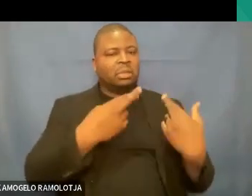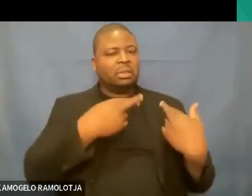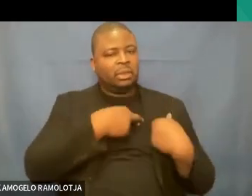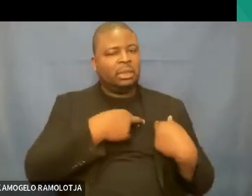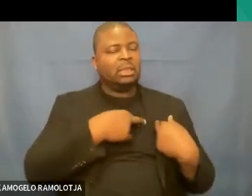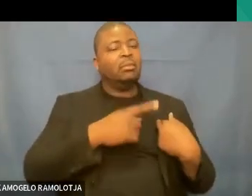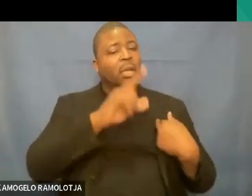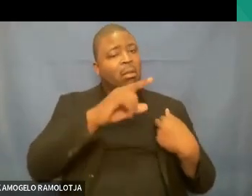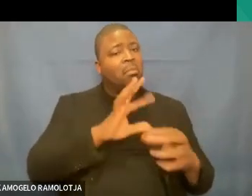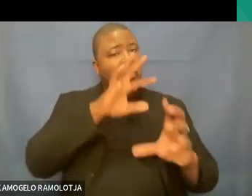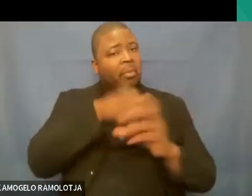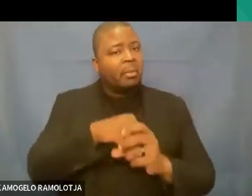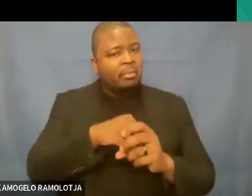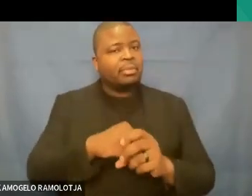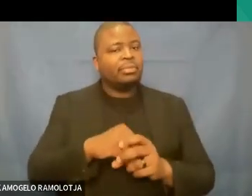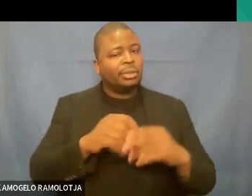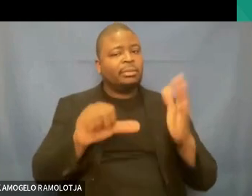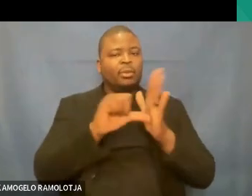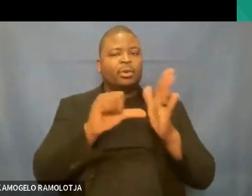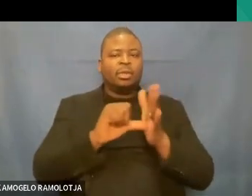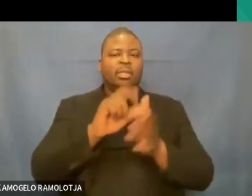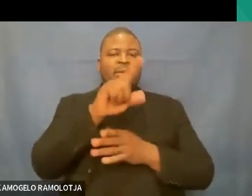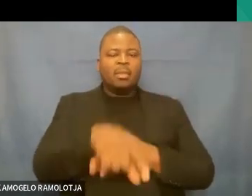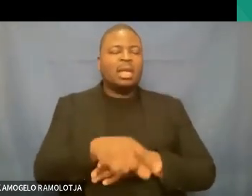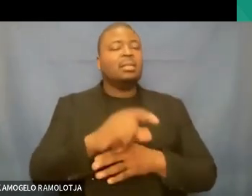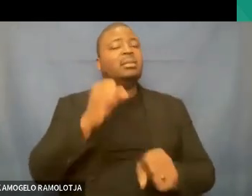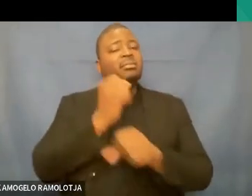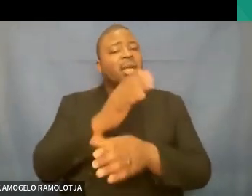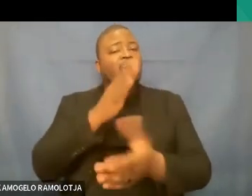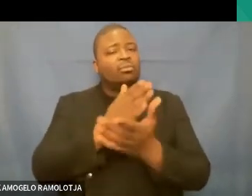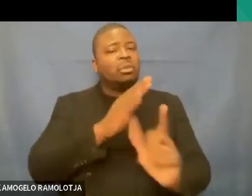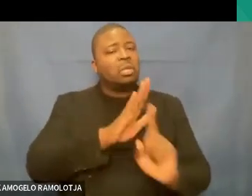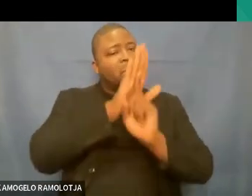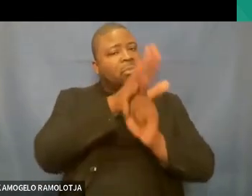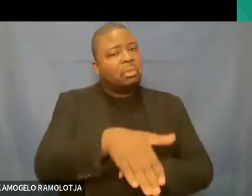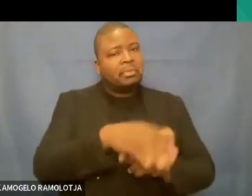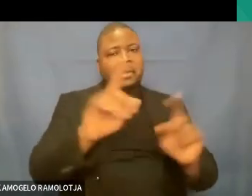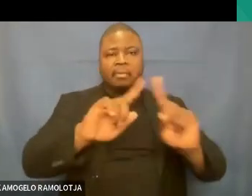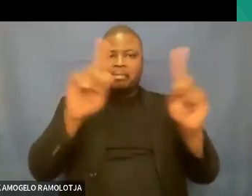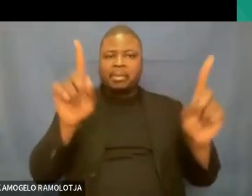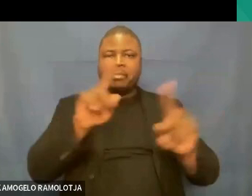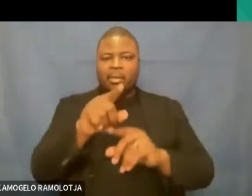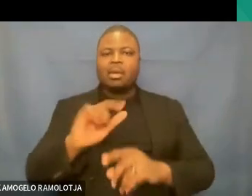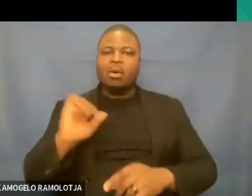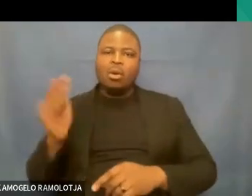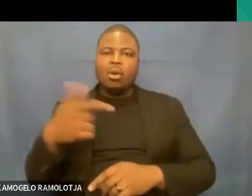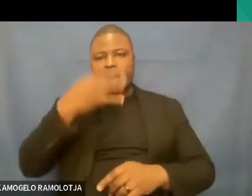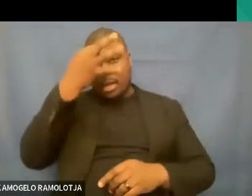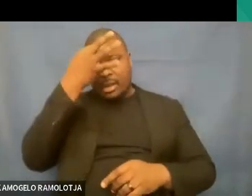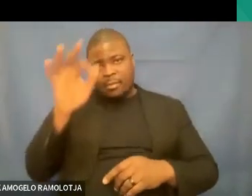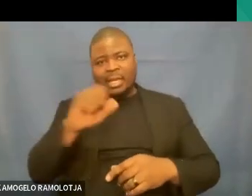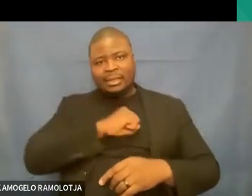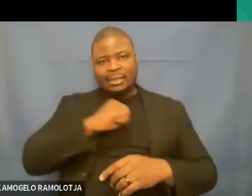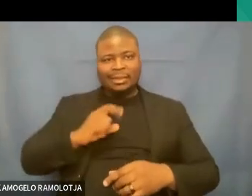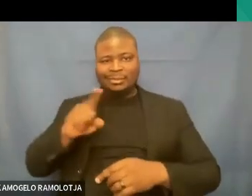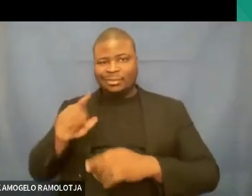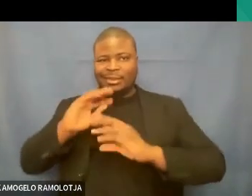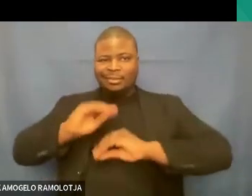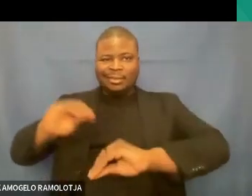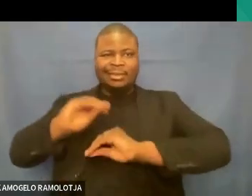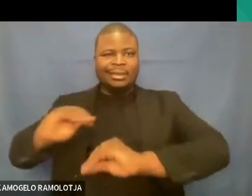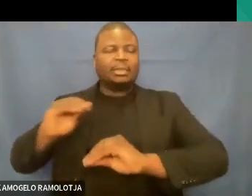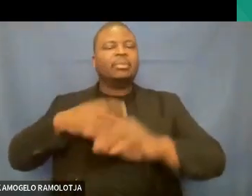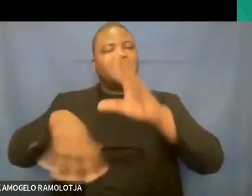explicit and mandatory human rights and anti-discrimination training for all our government staff. We need to